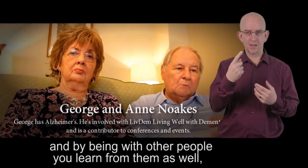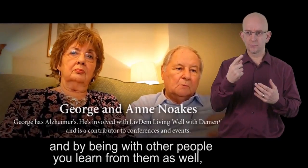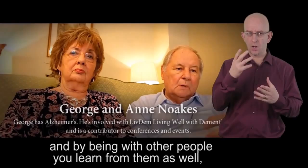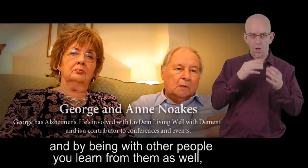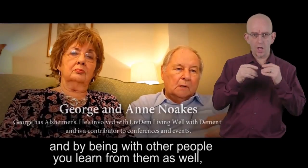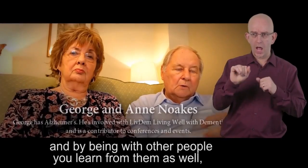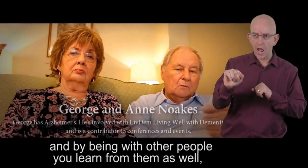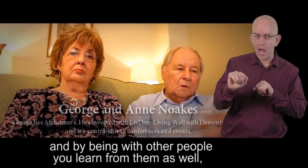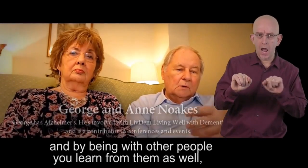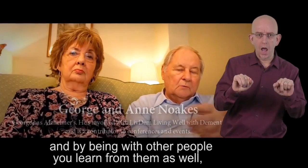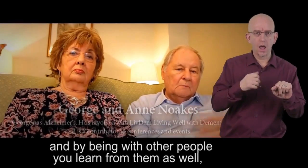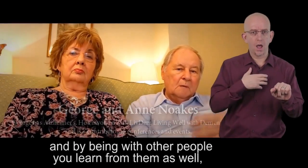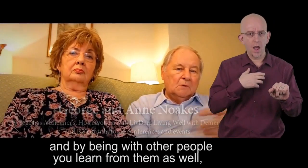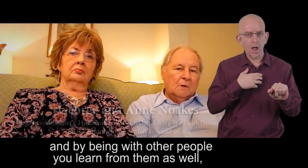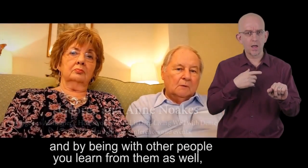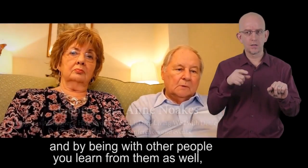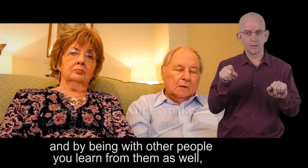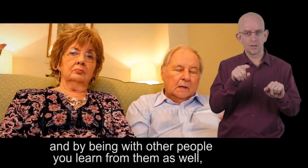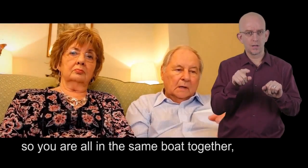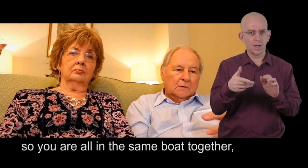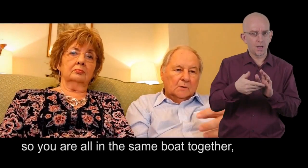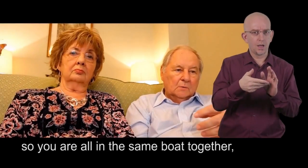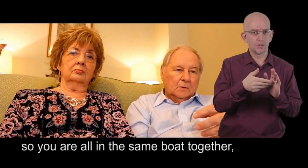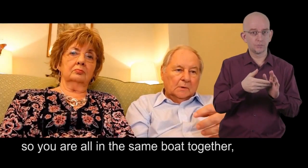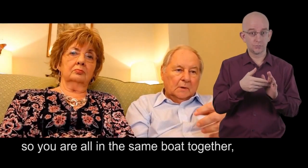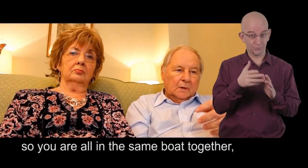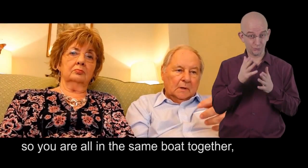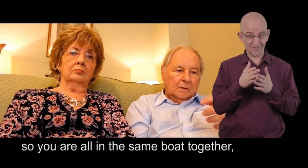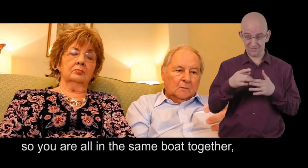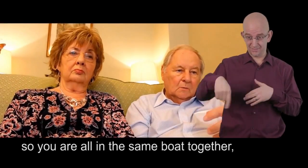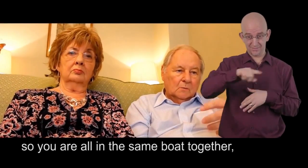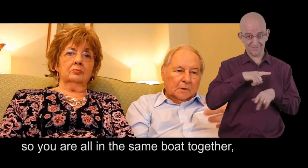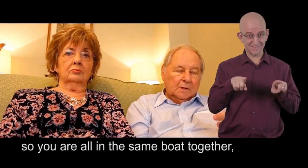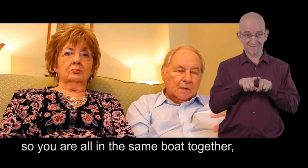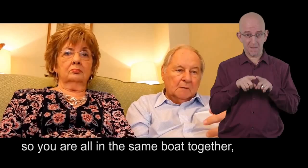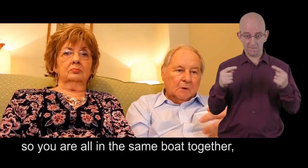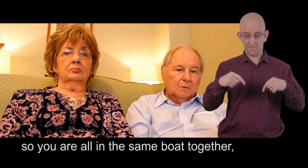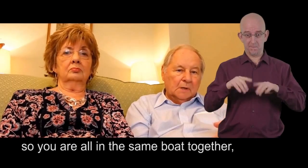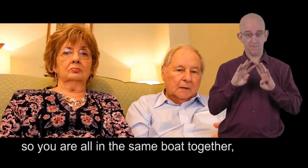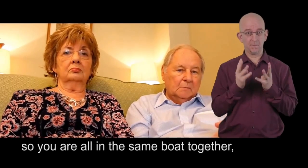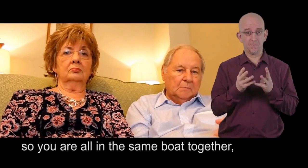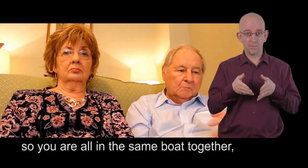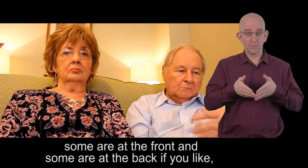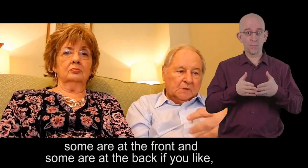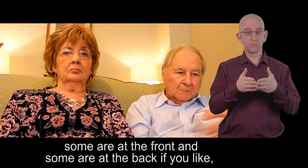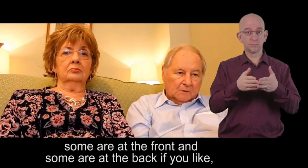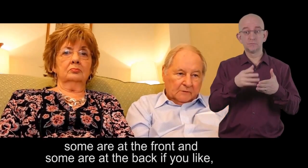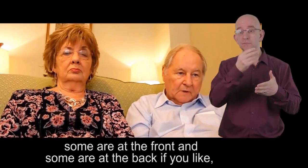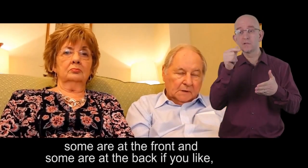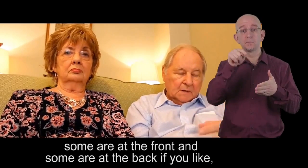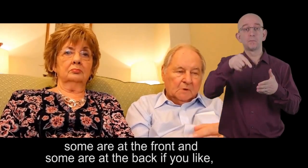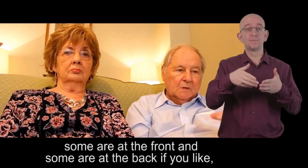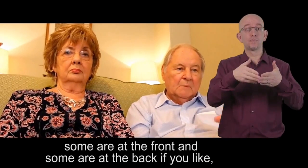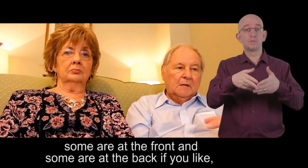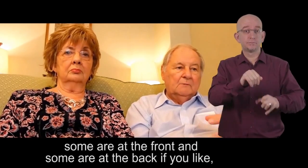other people you learn from them as well so you're all in the same boat together somewhere